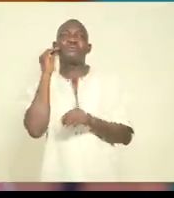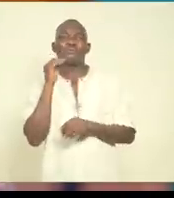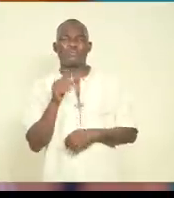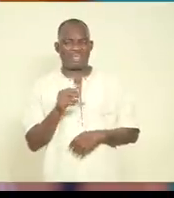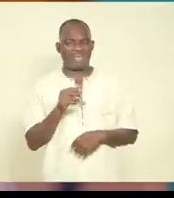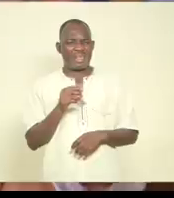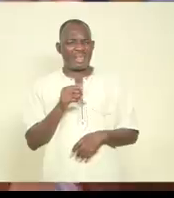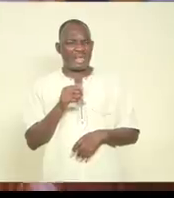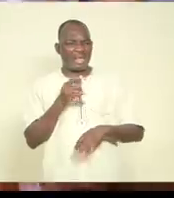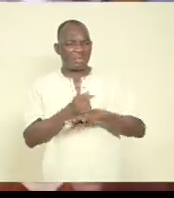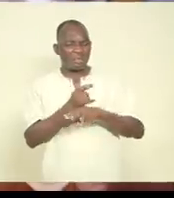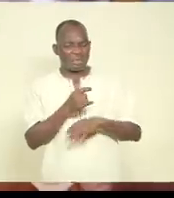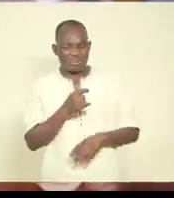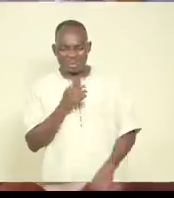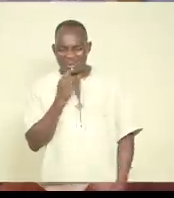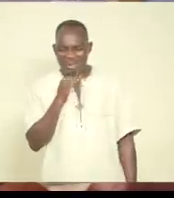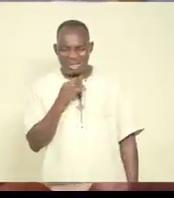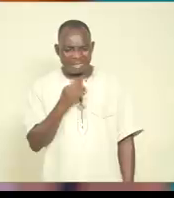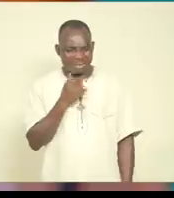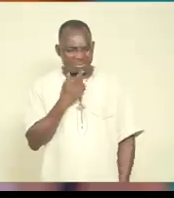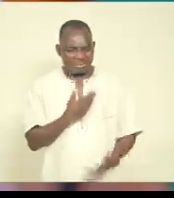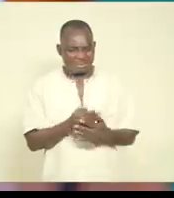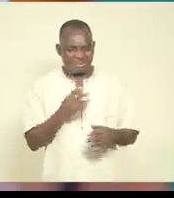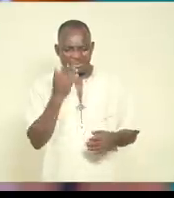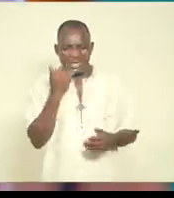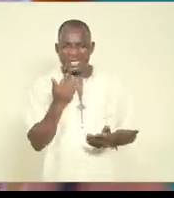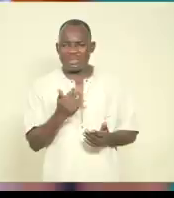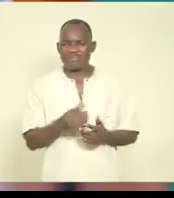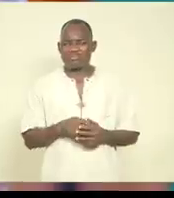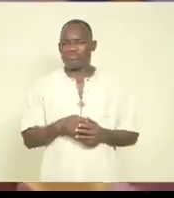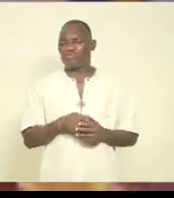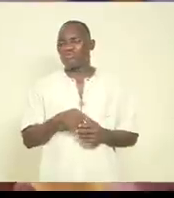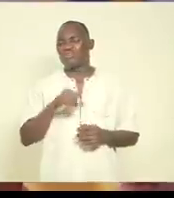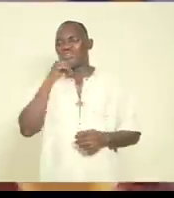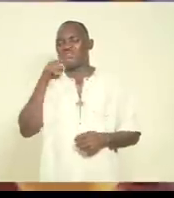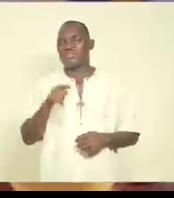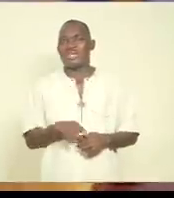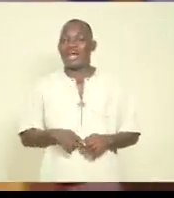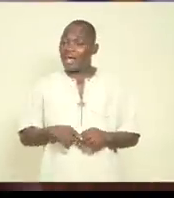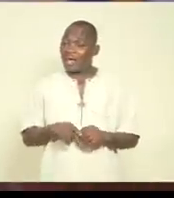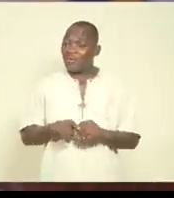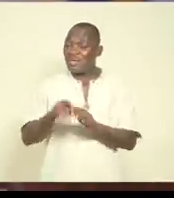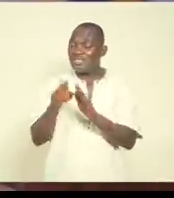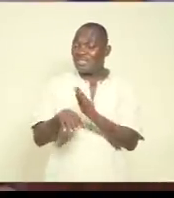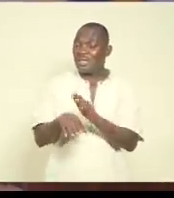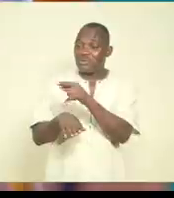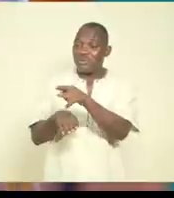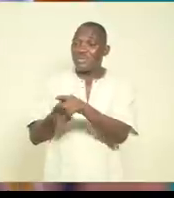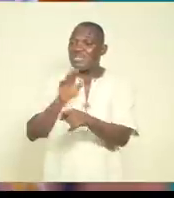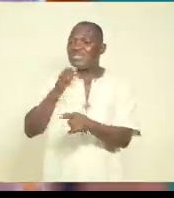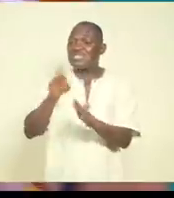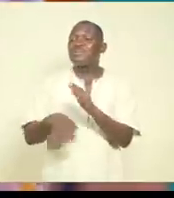Huh? What's this? Your favorite, of course. This one tastes so cheap. Cheap? Would you take anything so